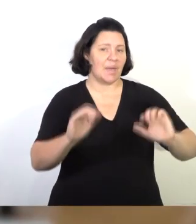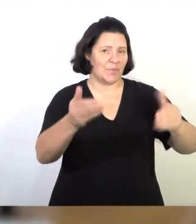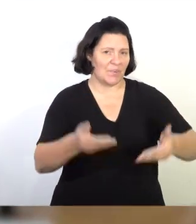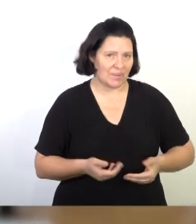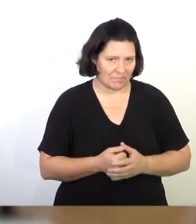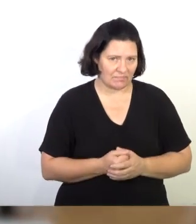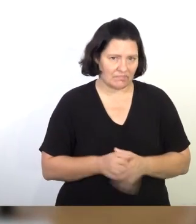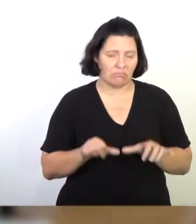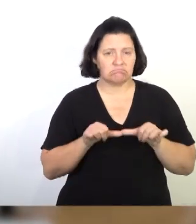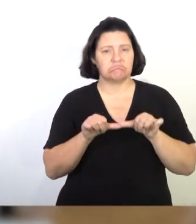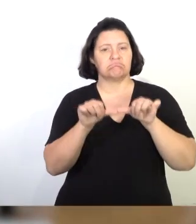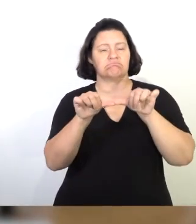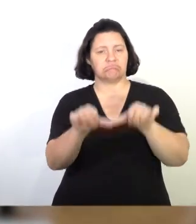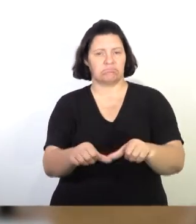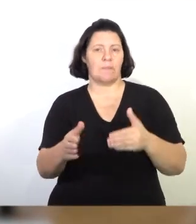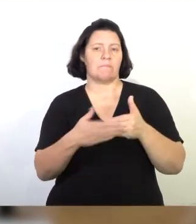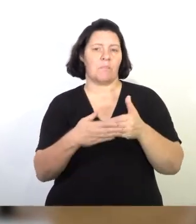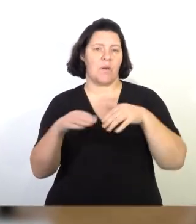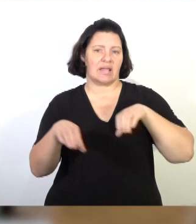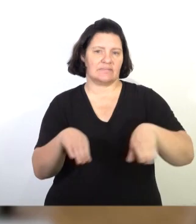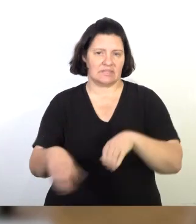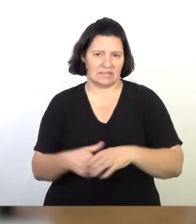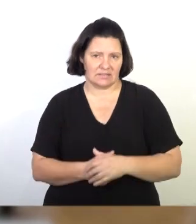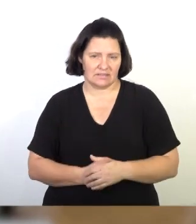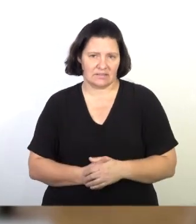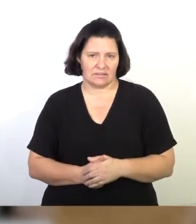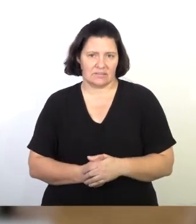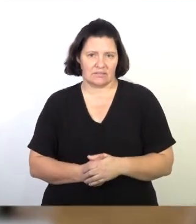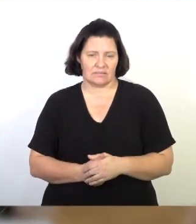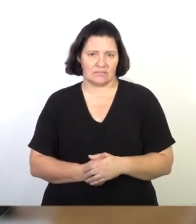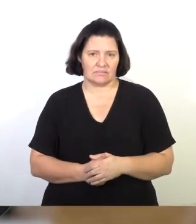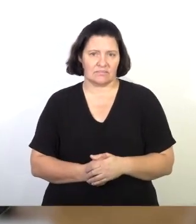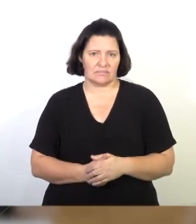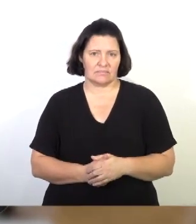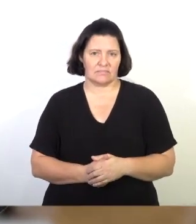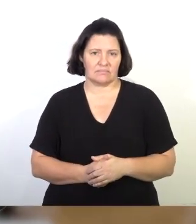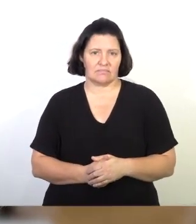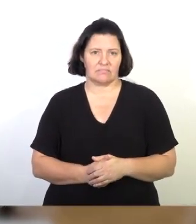Welcome back, everyone, and let's continue with more activities.